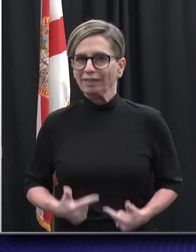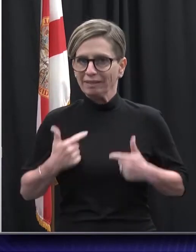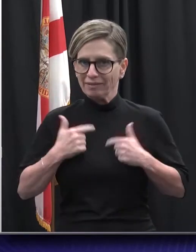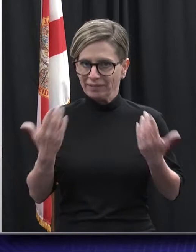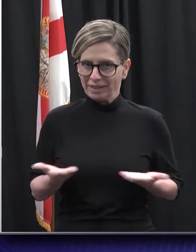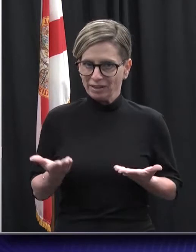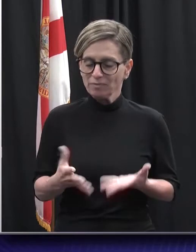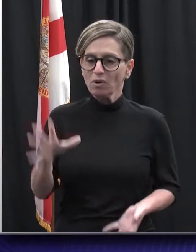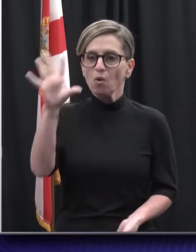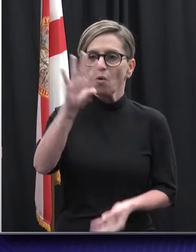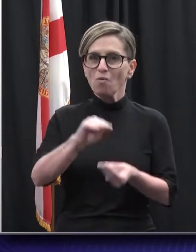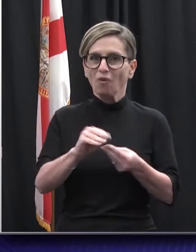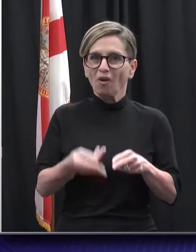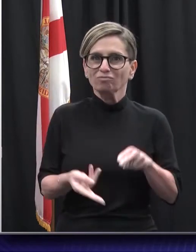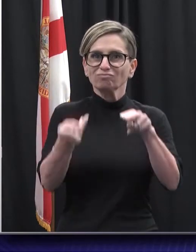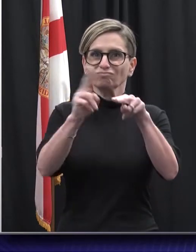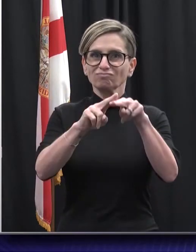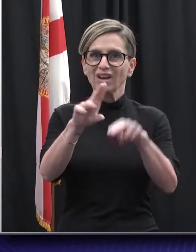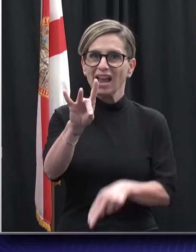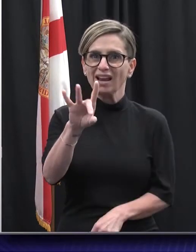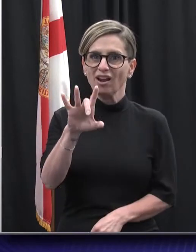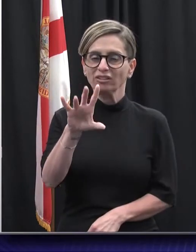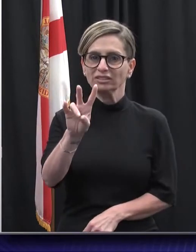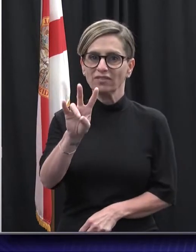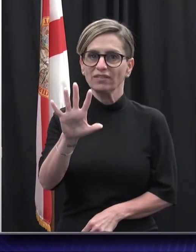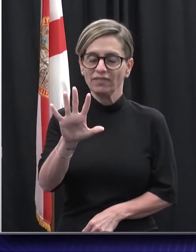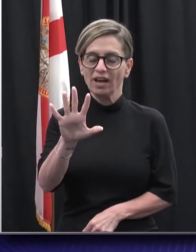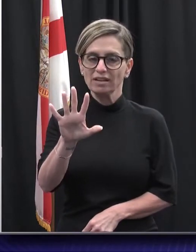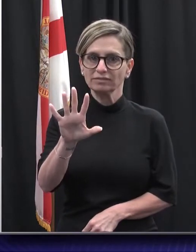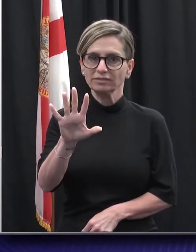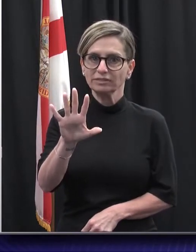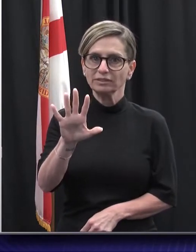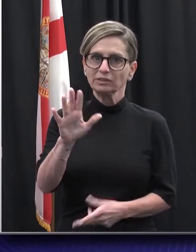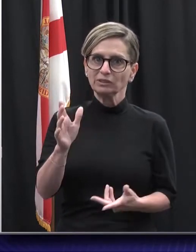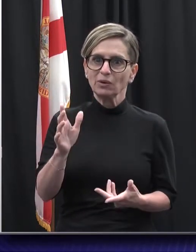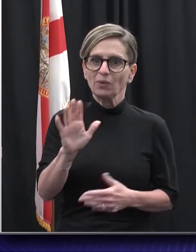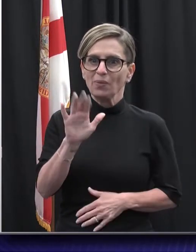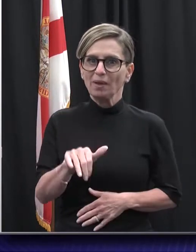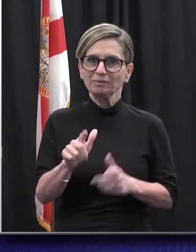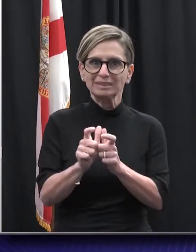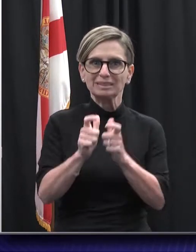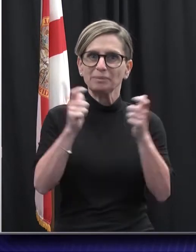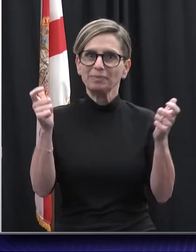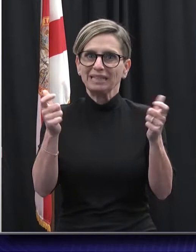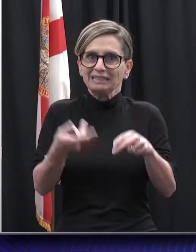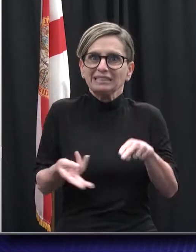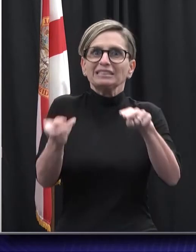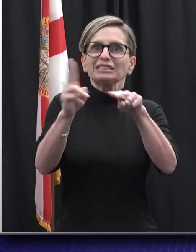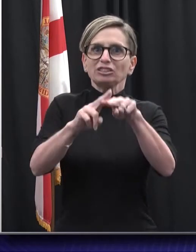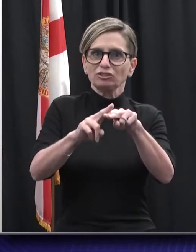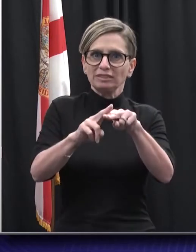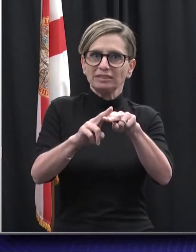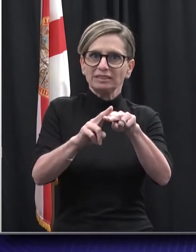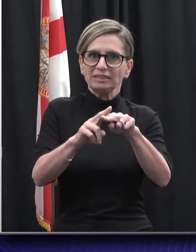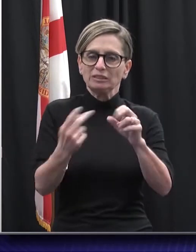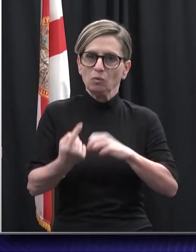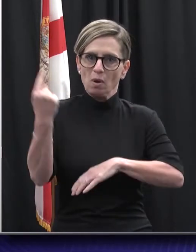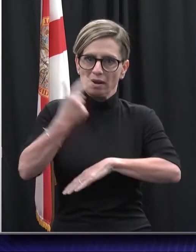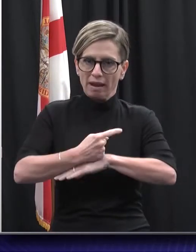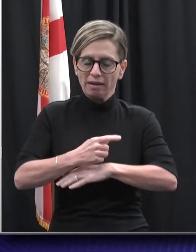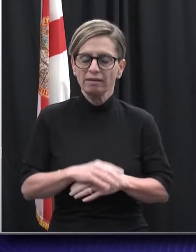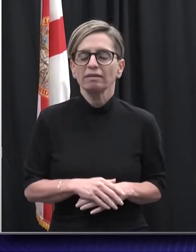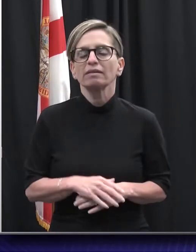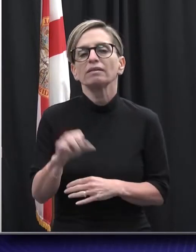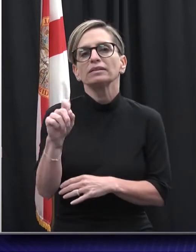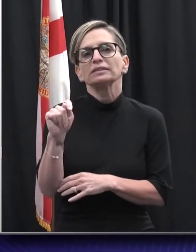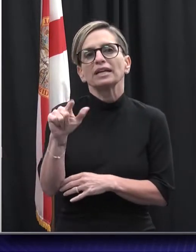overall cases went up by 875, one of our largest increases in a single day. St. Lucie